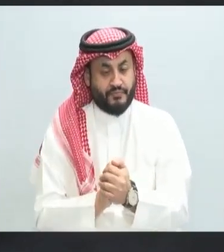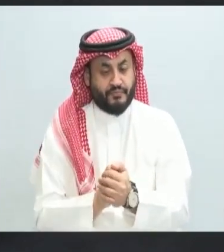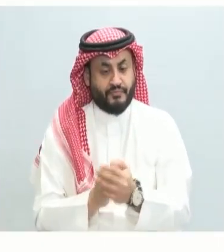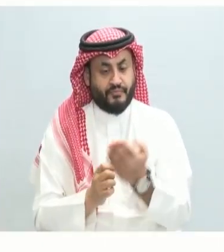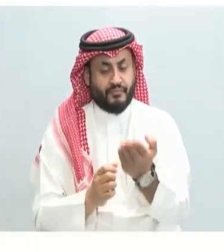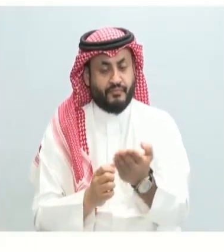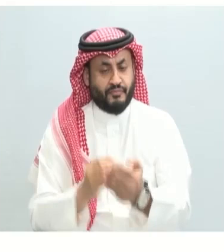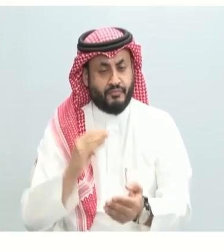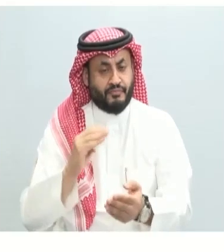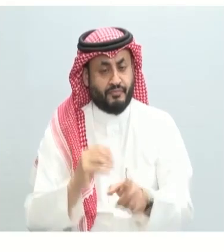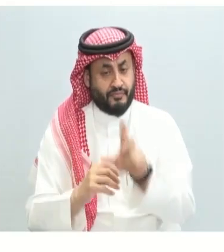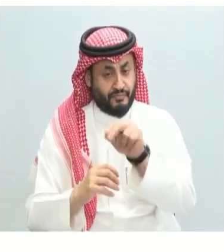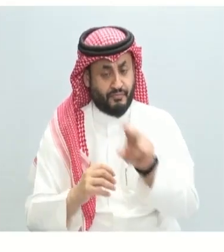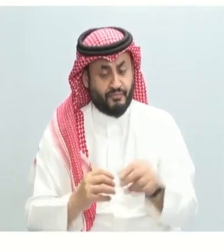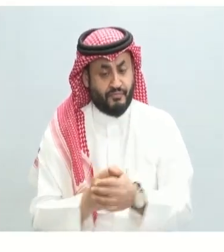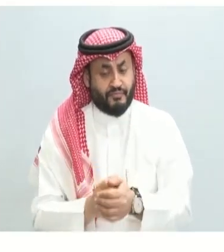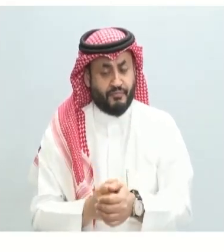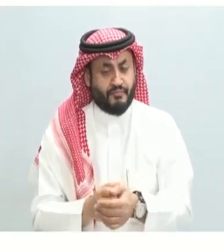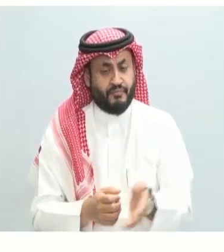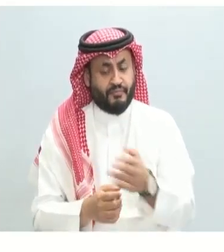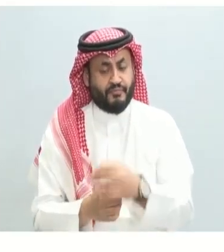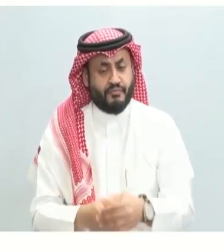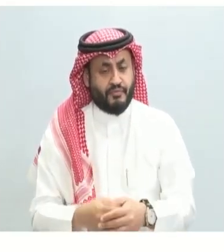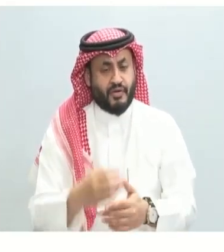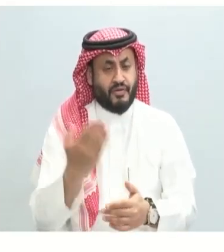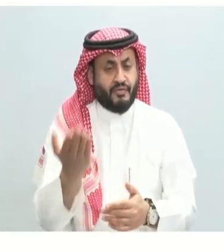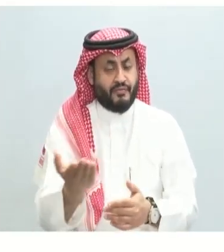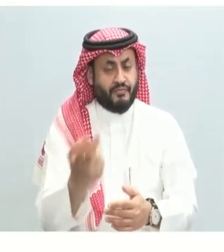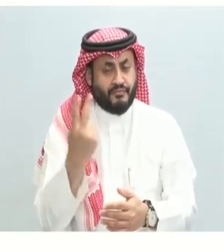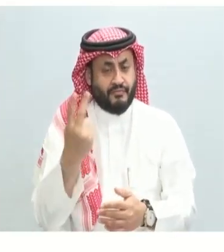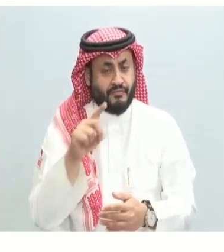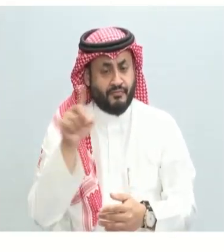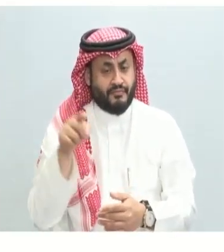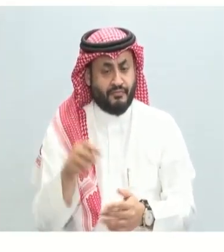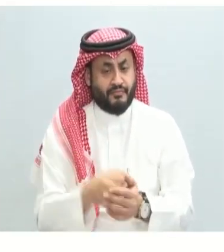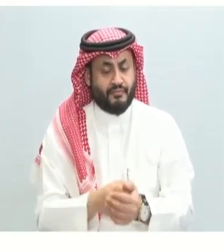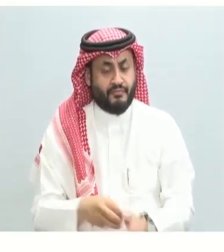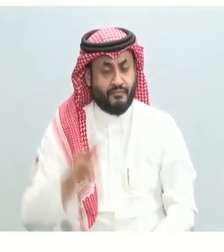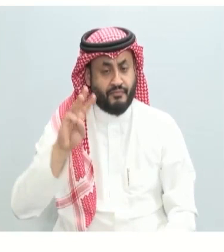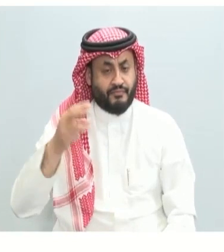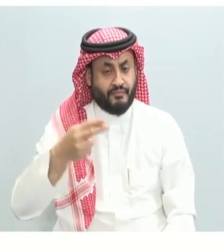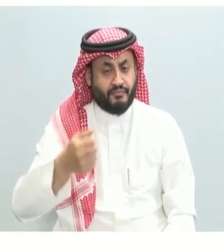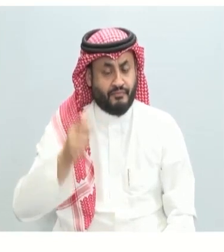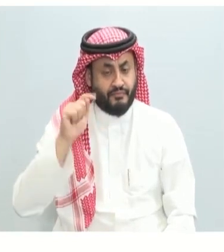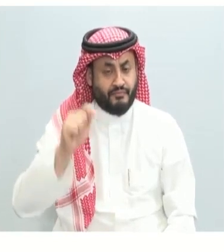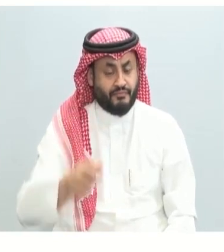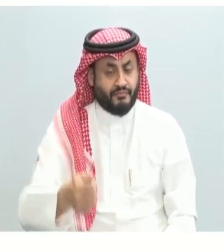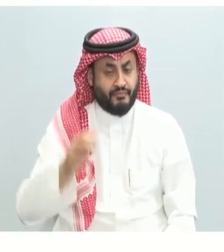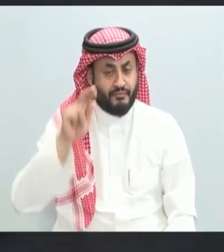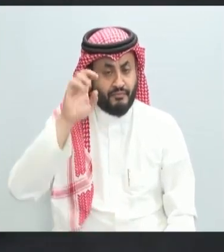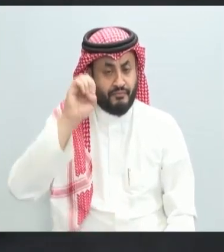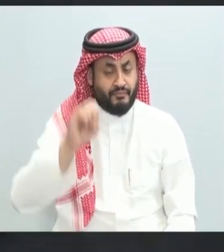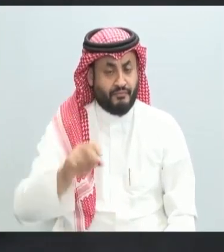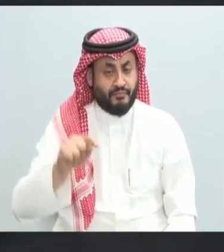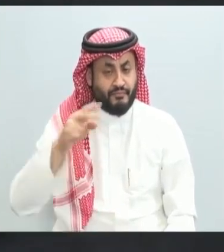with, it's. The other question that I would like to tell you, which is, what are these? So